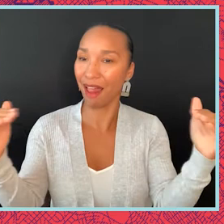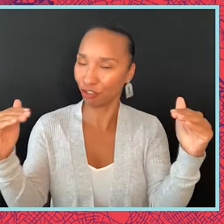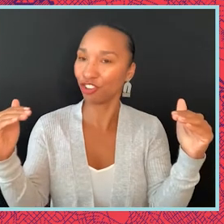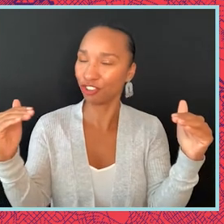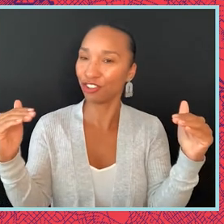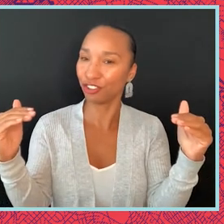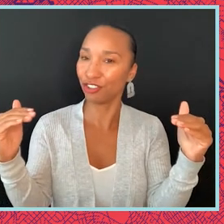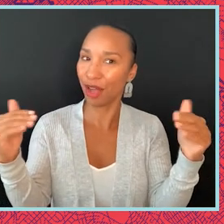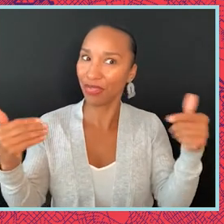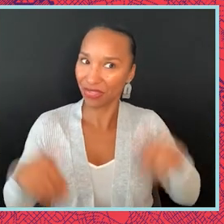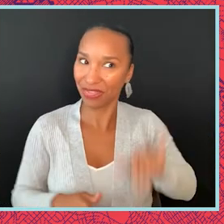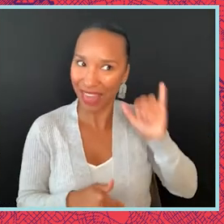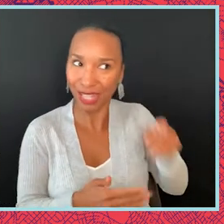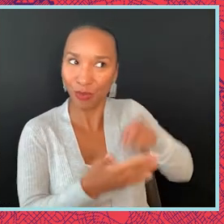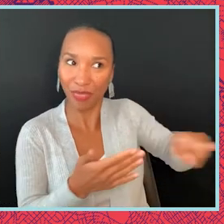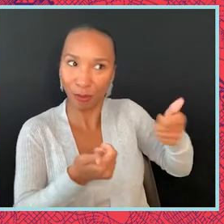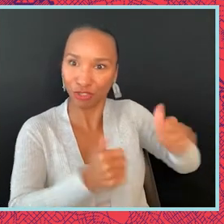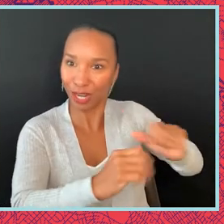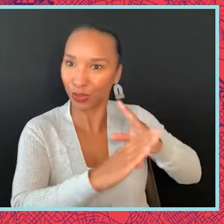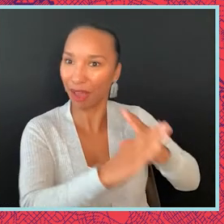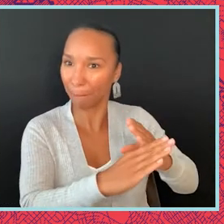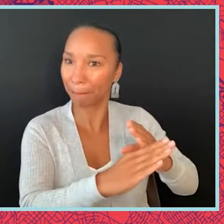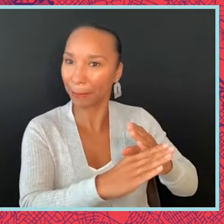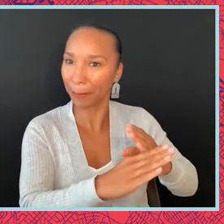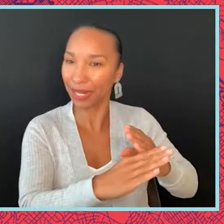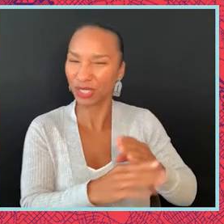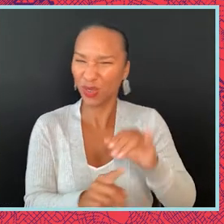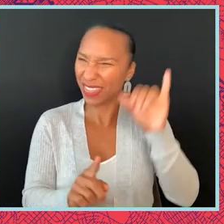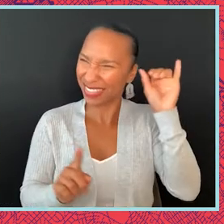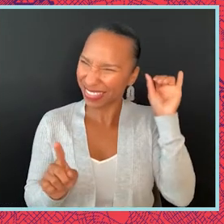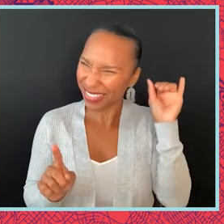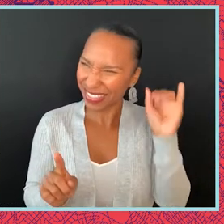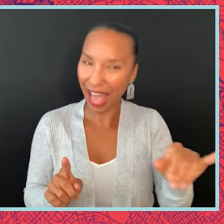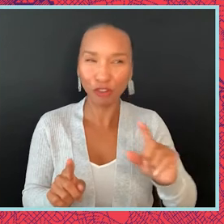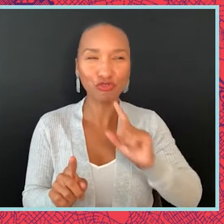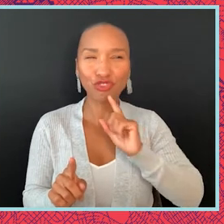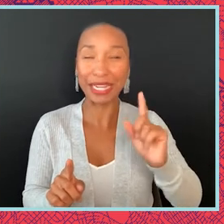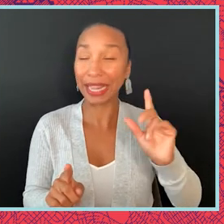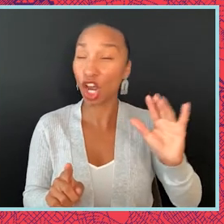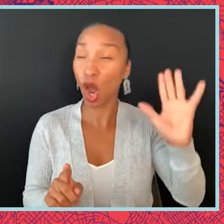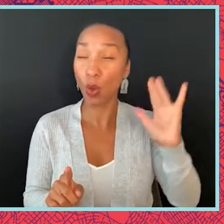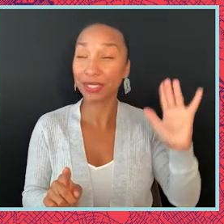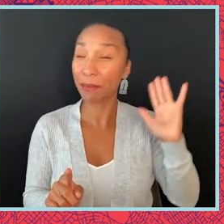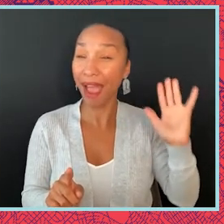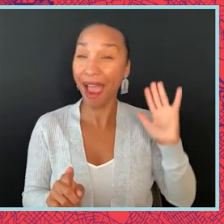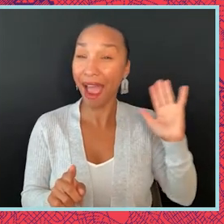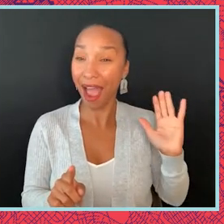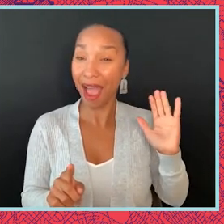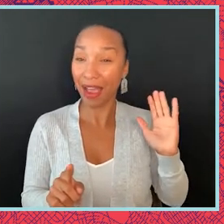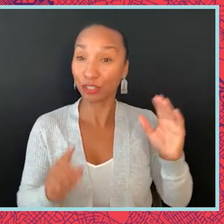importance. And so I think, you know, that in and of itself sort of harkens all the way back